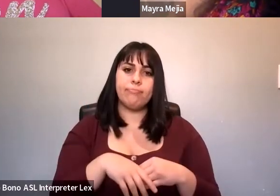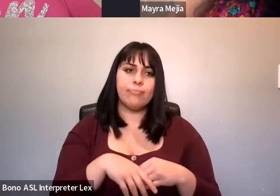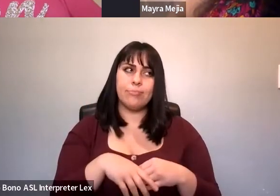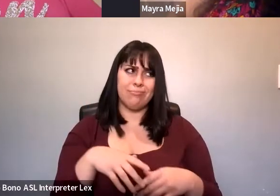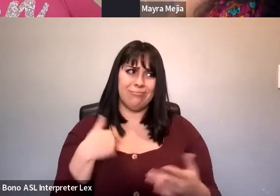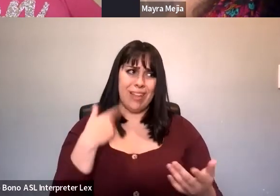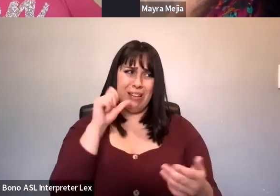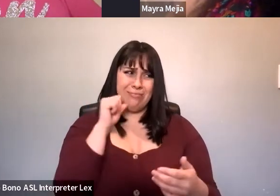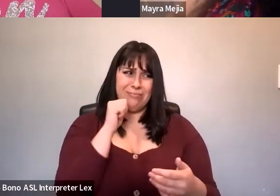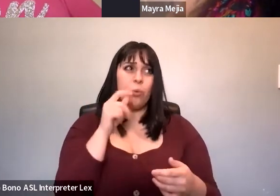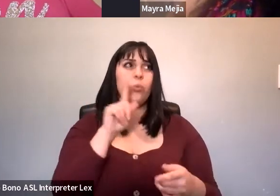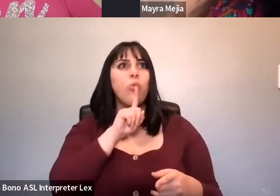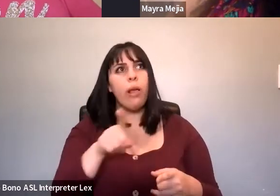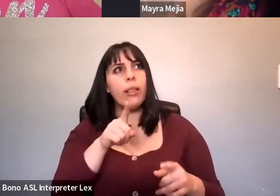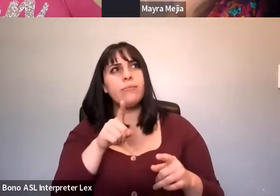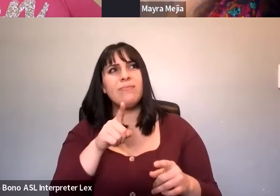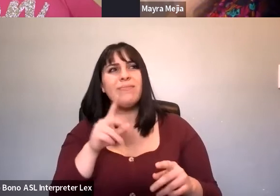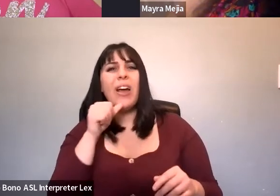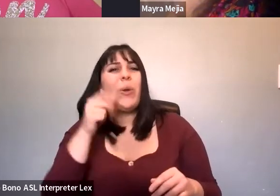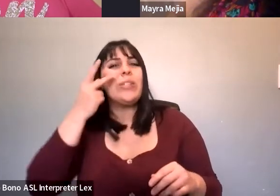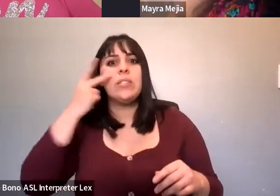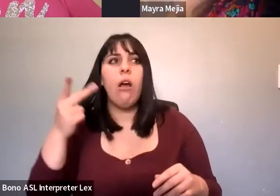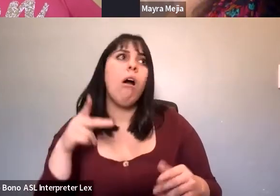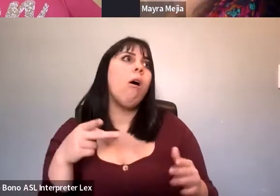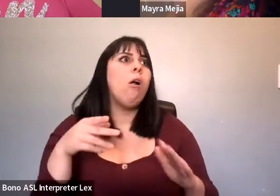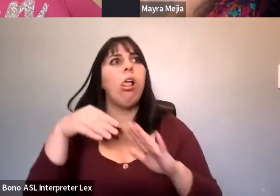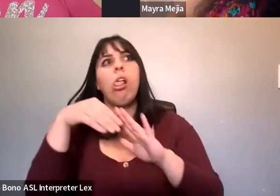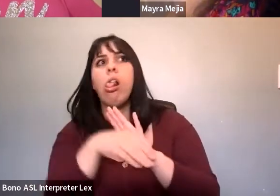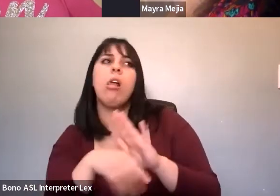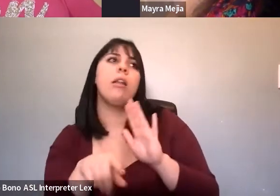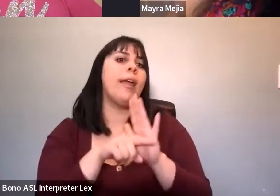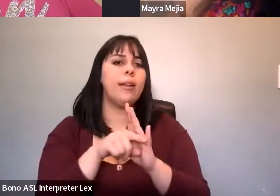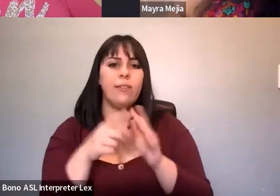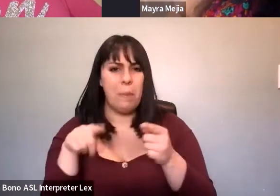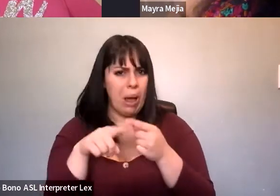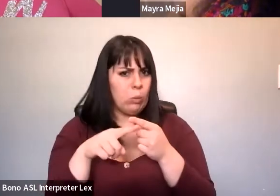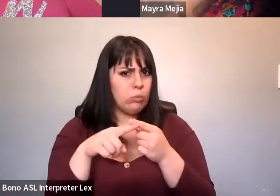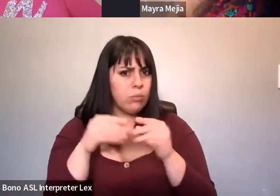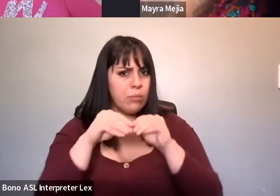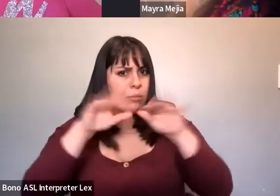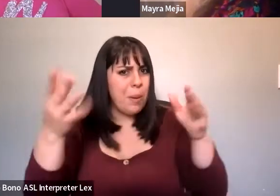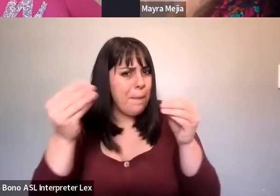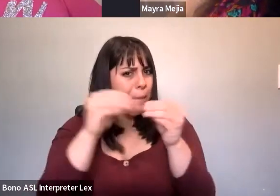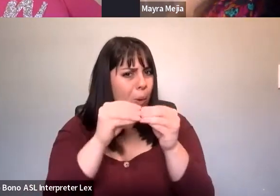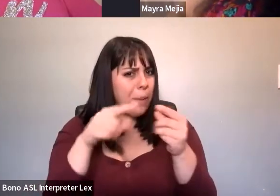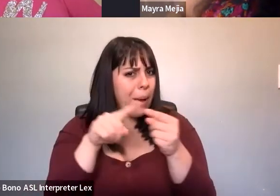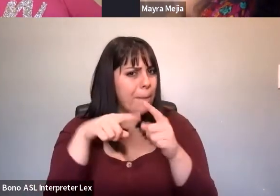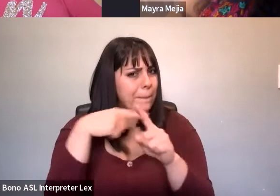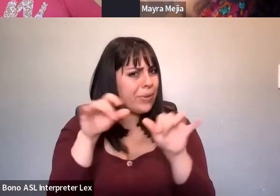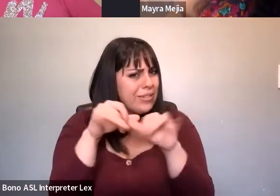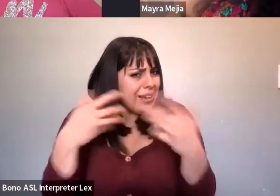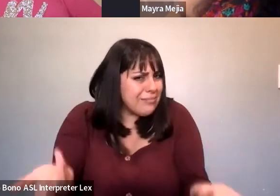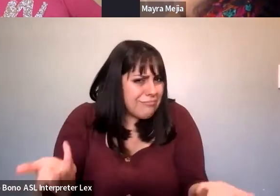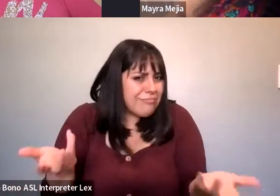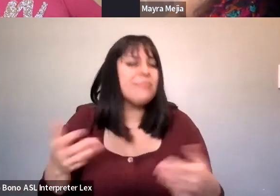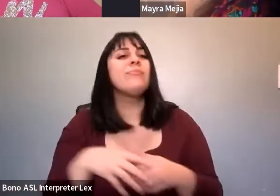to come from more plus size coverage, more fat positive coverage. I agree. I mean, it's a